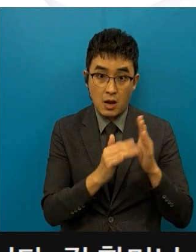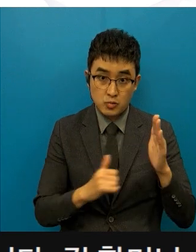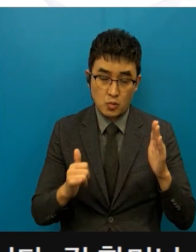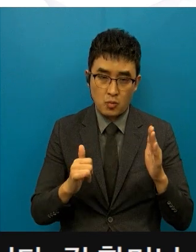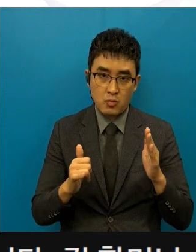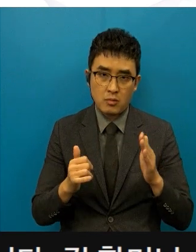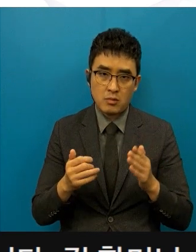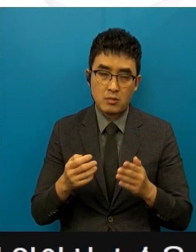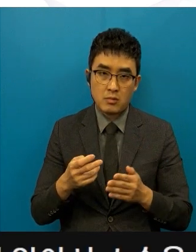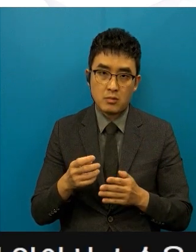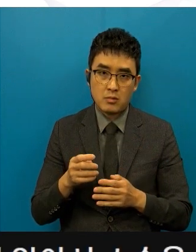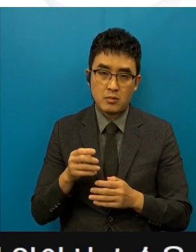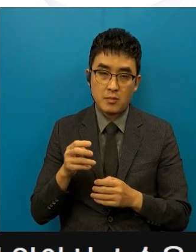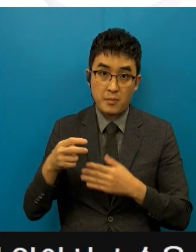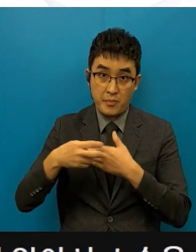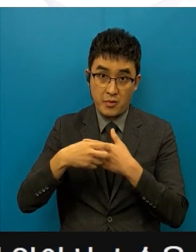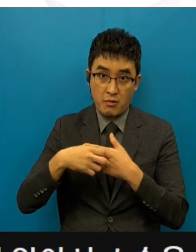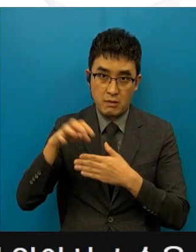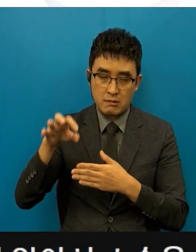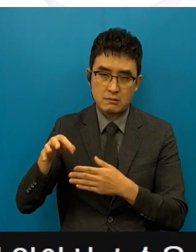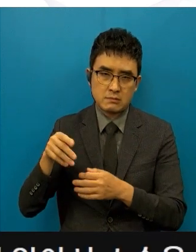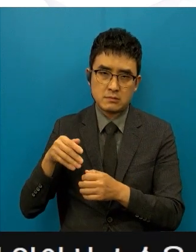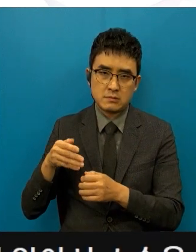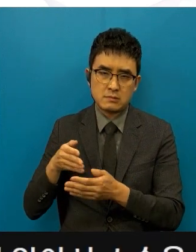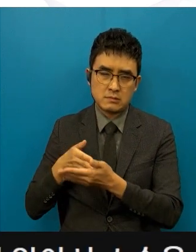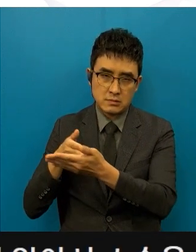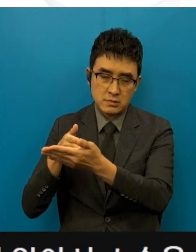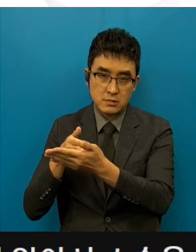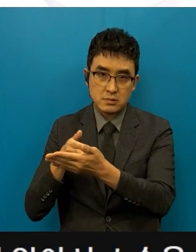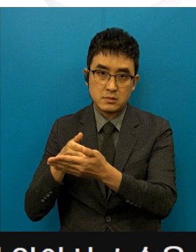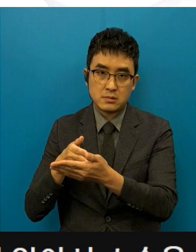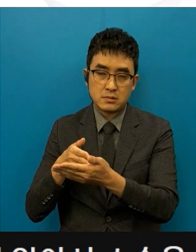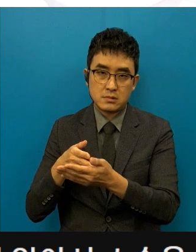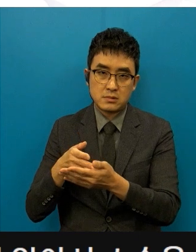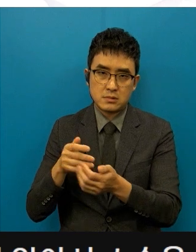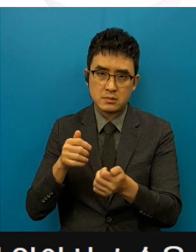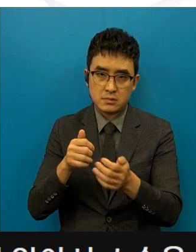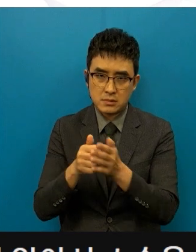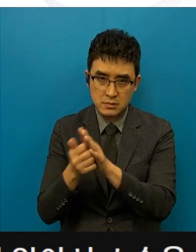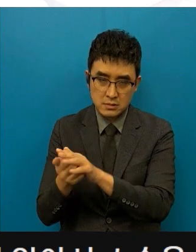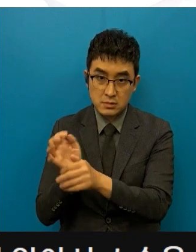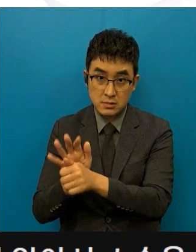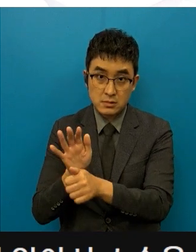was emphasized finally by the Supreme Court that